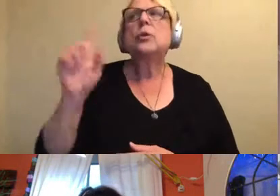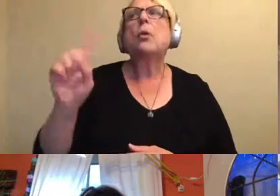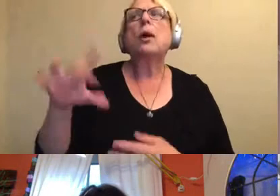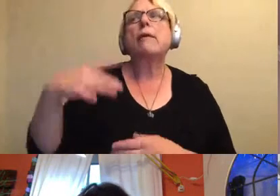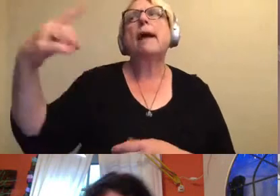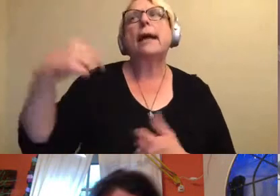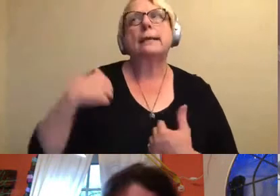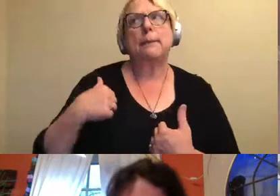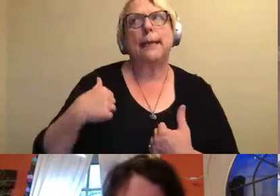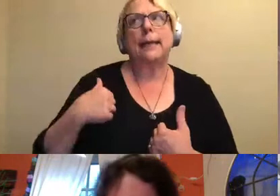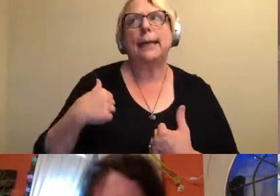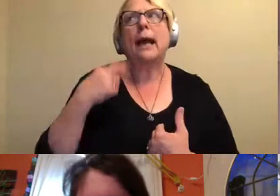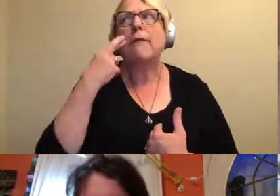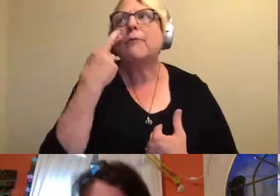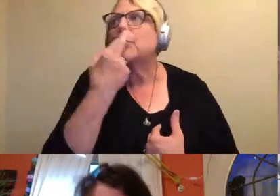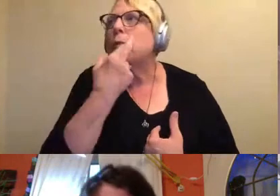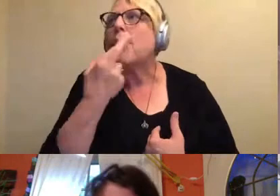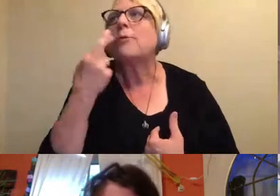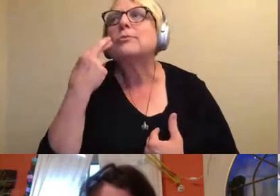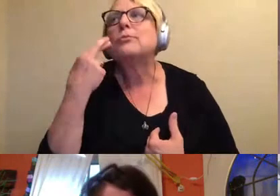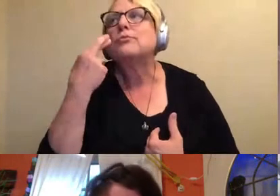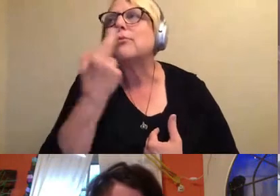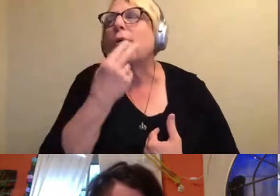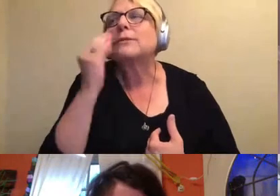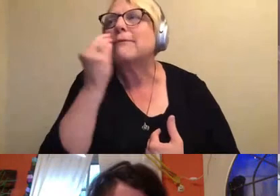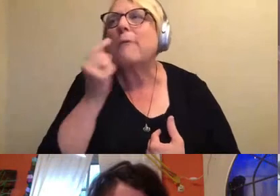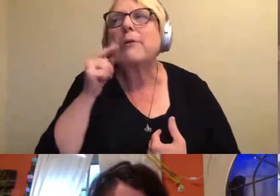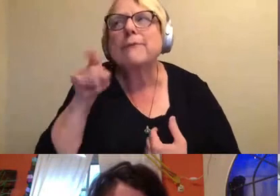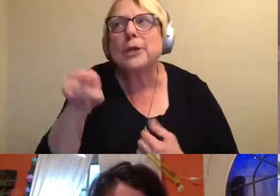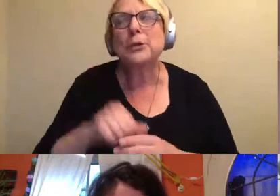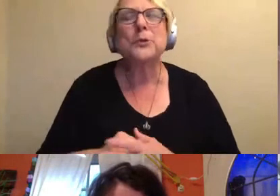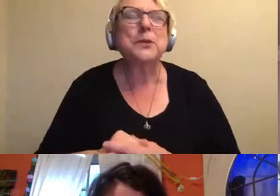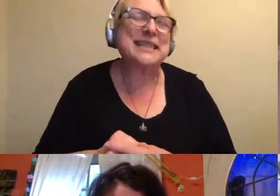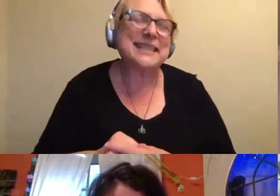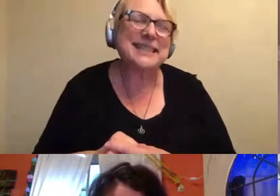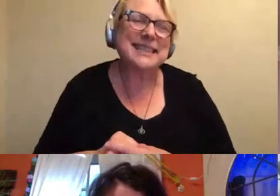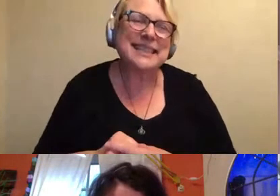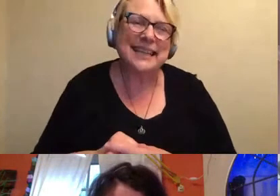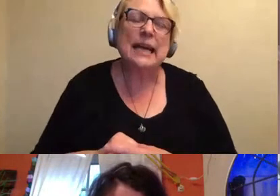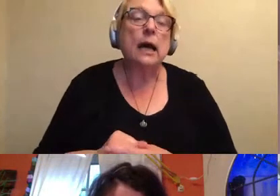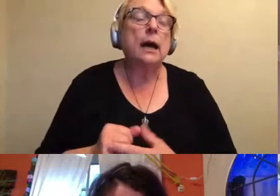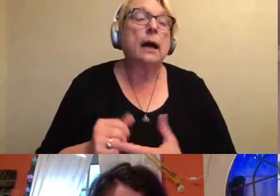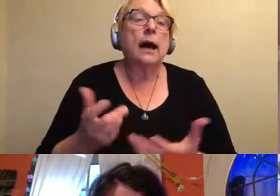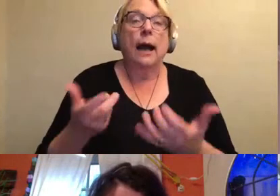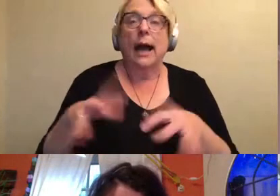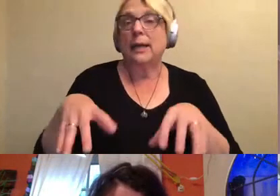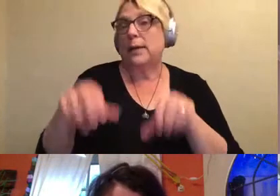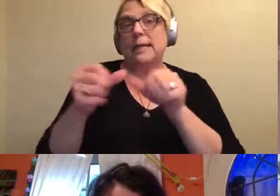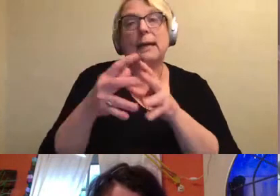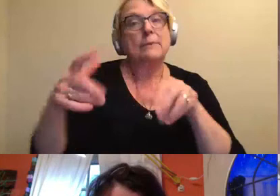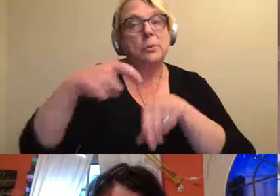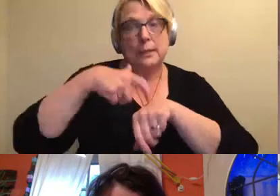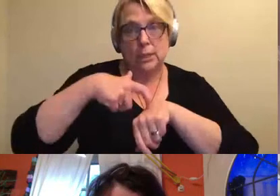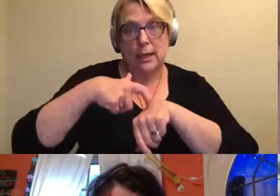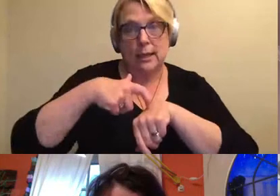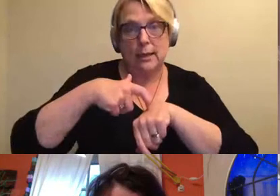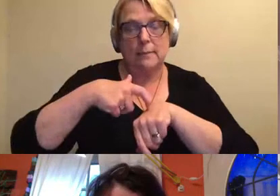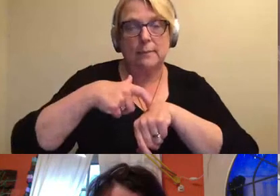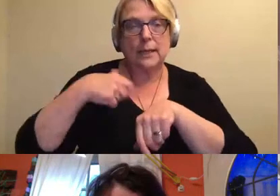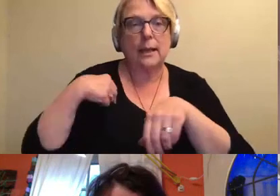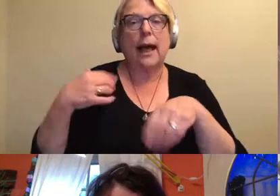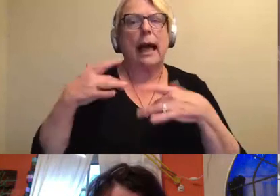a rose for you someday. Okay, well, I didn't mean to take up too much time on that, but I'm very tangential,